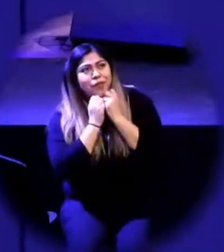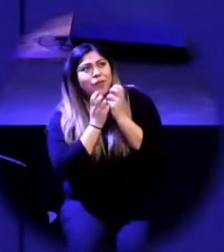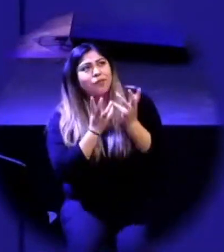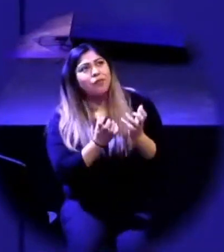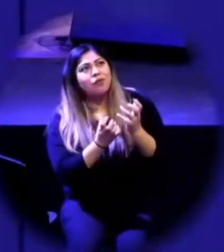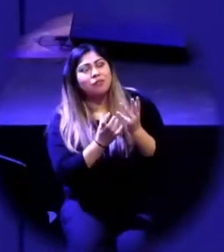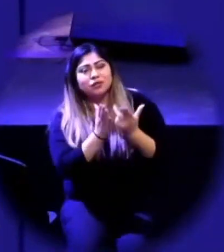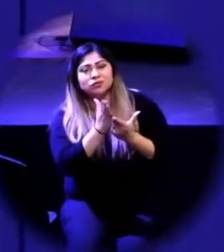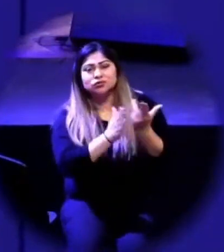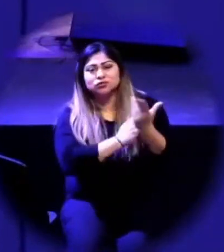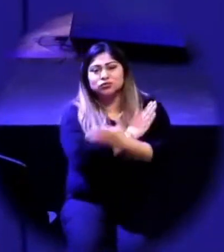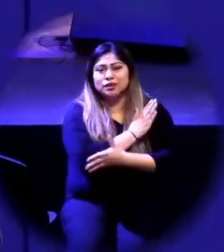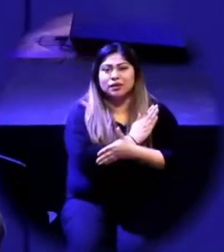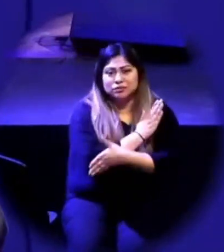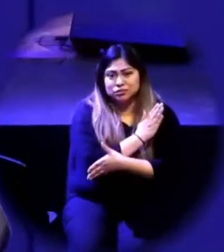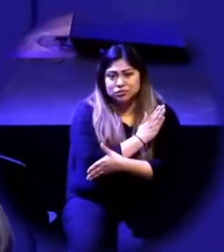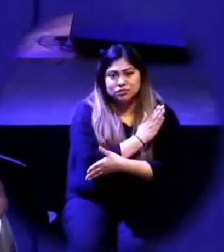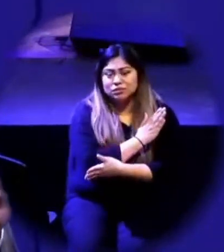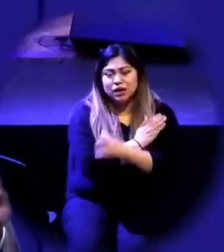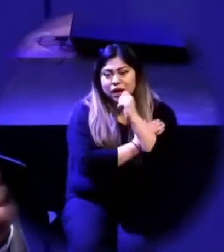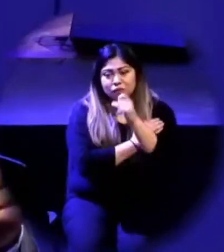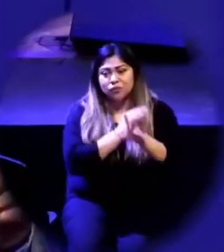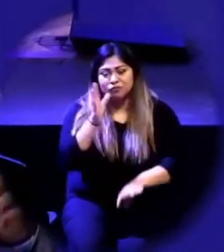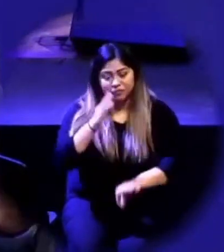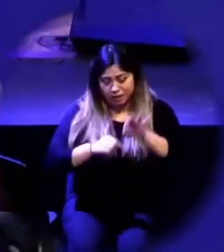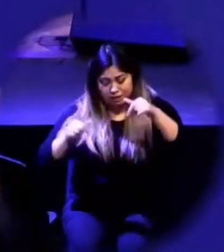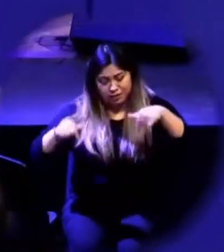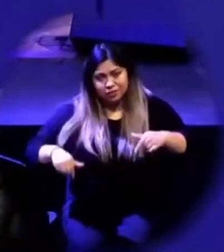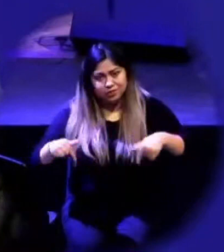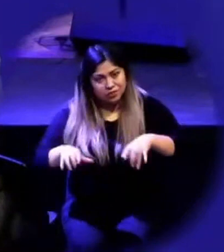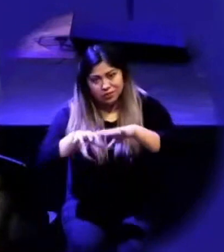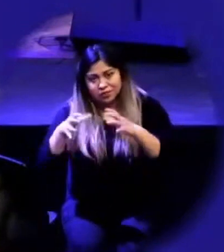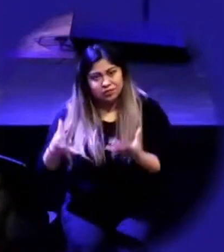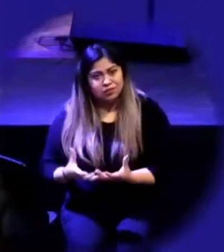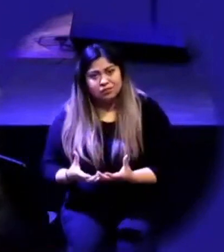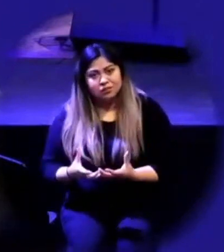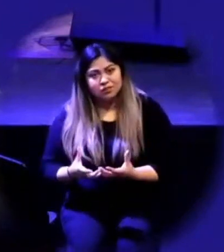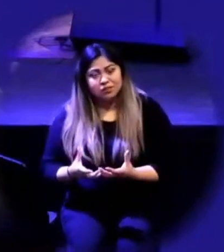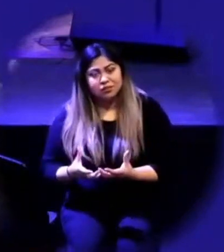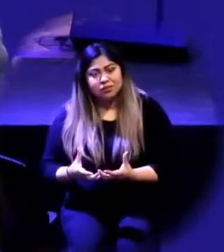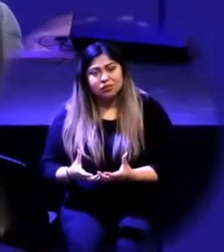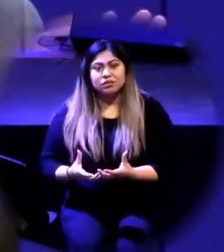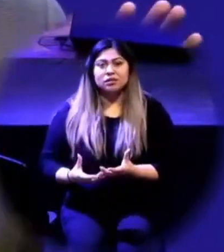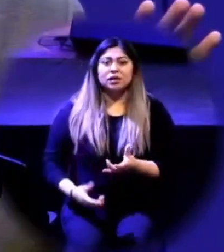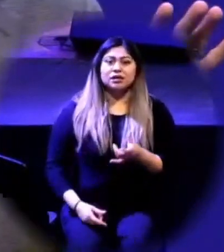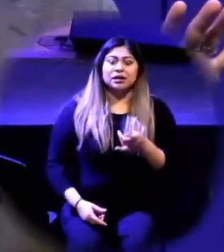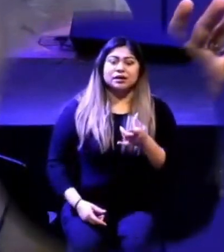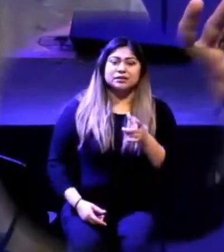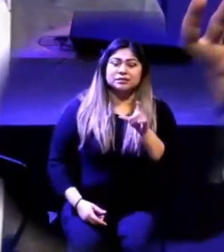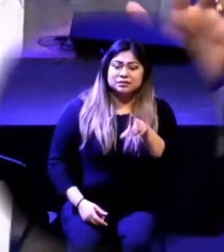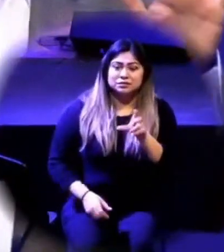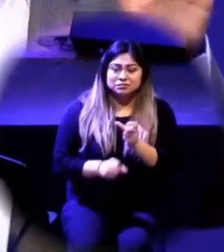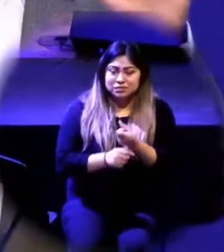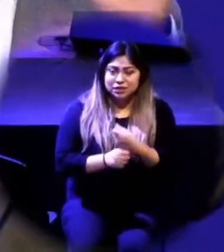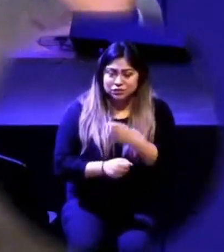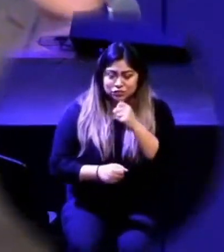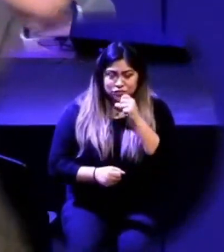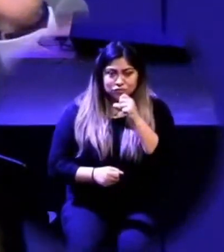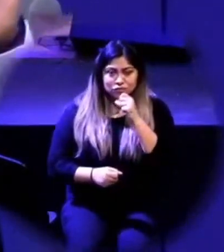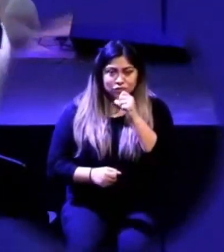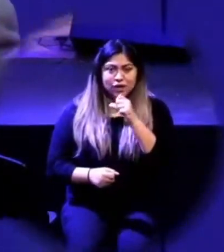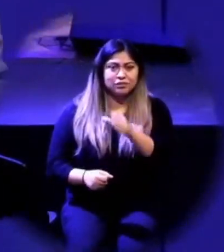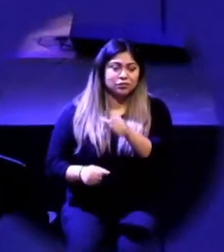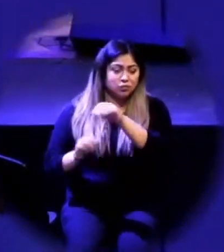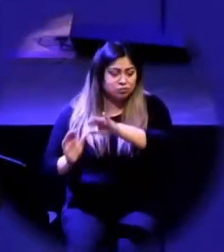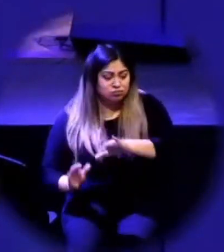not find until after death. I must never let it get snowed under or turned aside. I must make